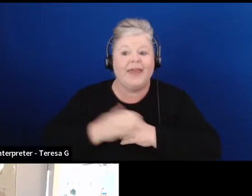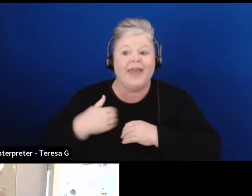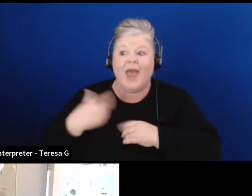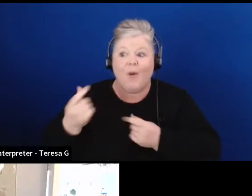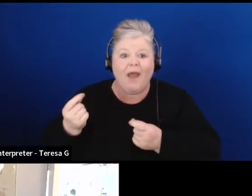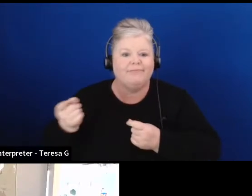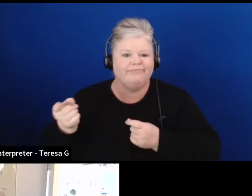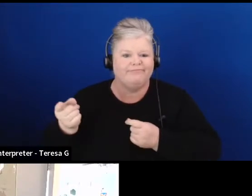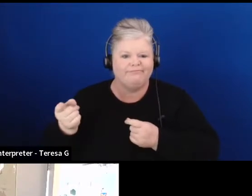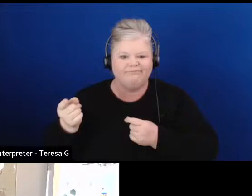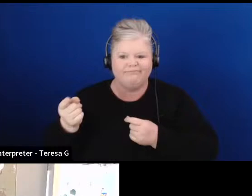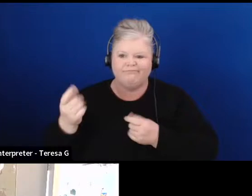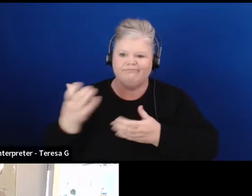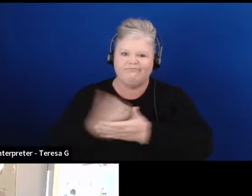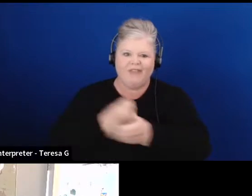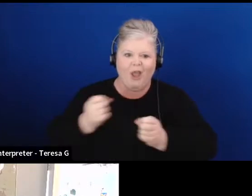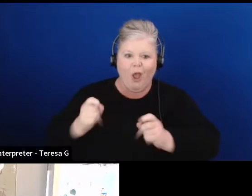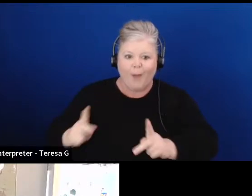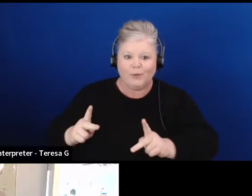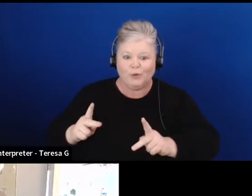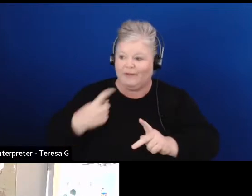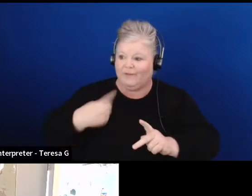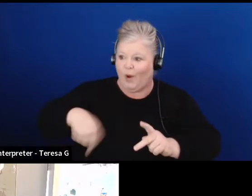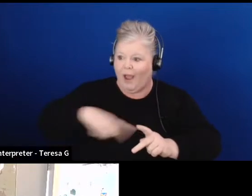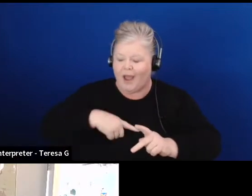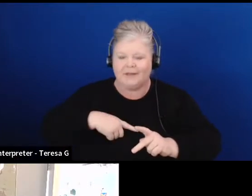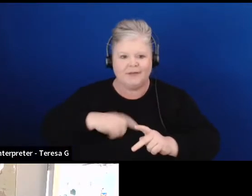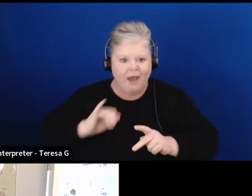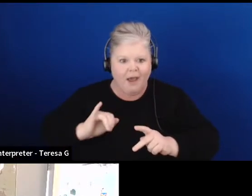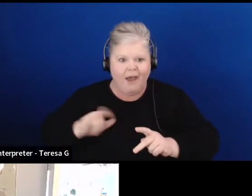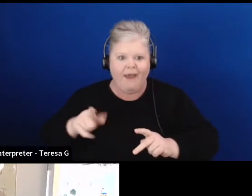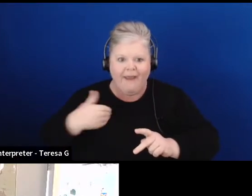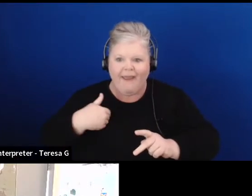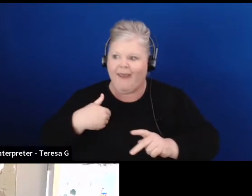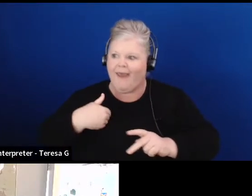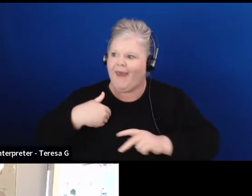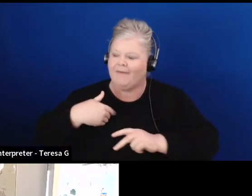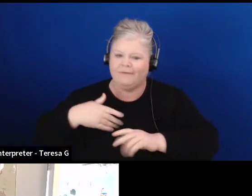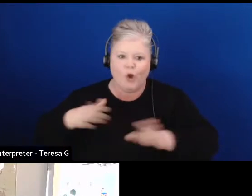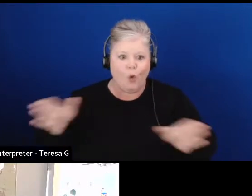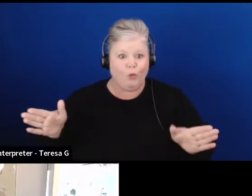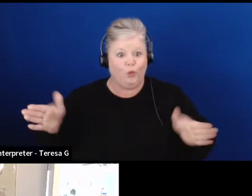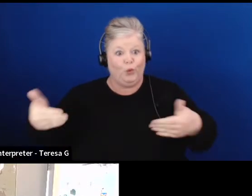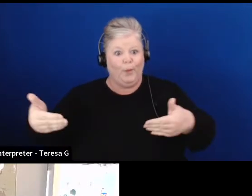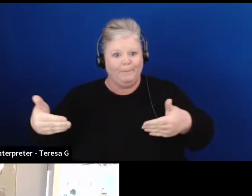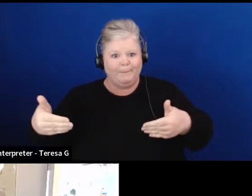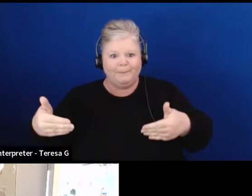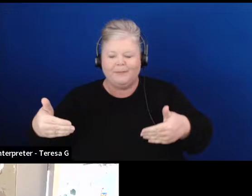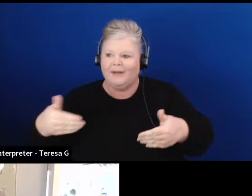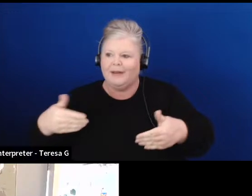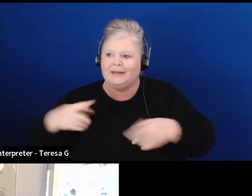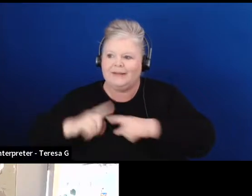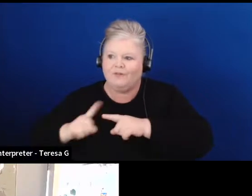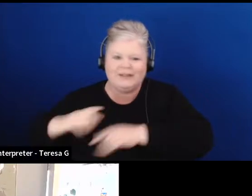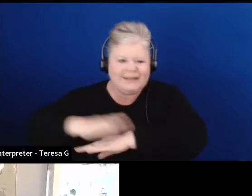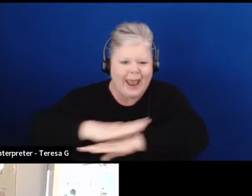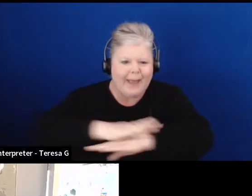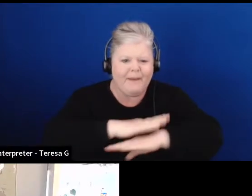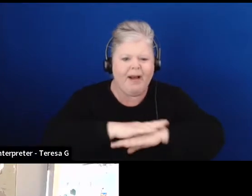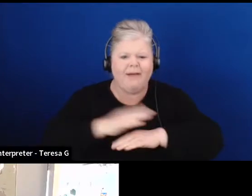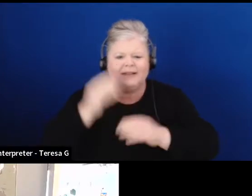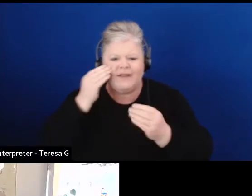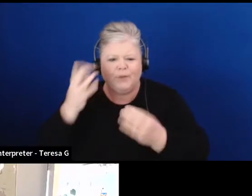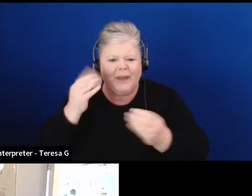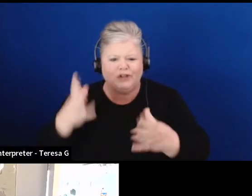opportunity for us to come, and they had a whole room full of tables of information for the families of children, all ages,